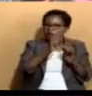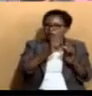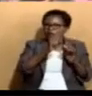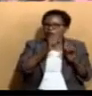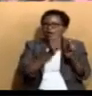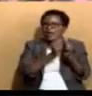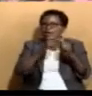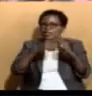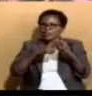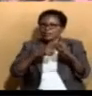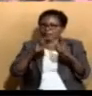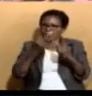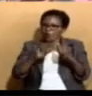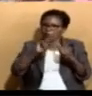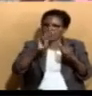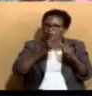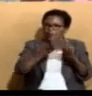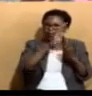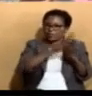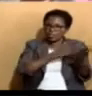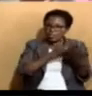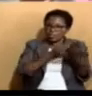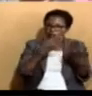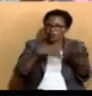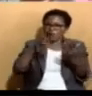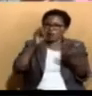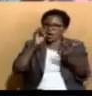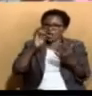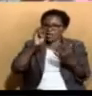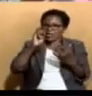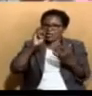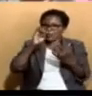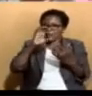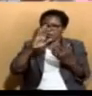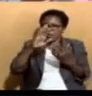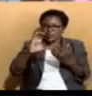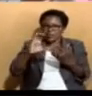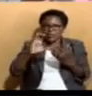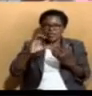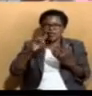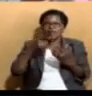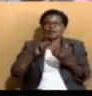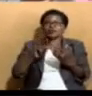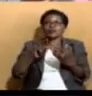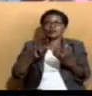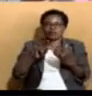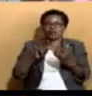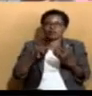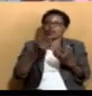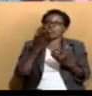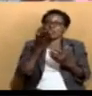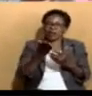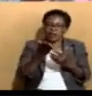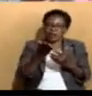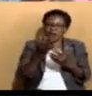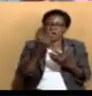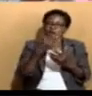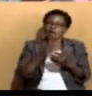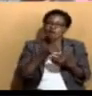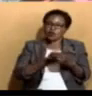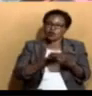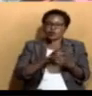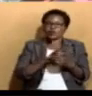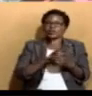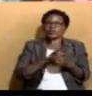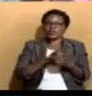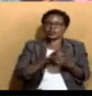of the second schedule of the IEBC Act were alive and available for